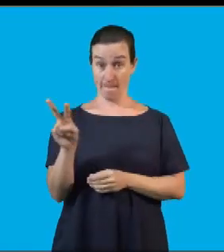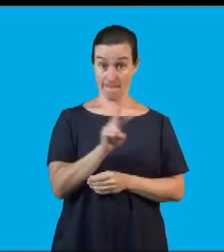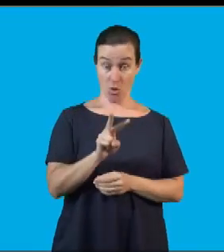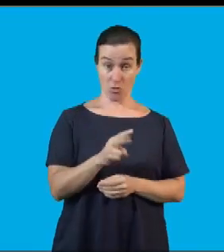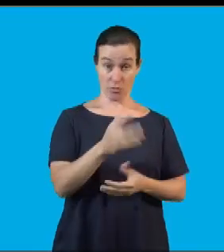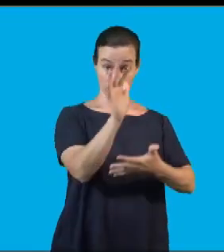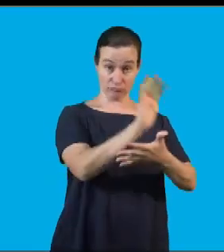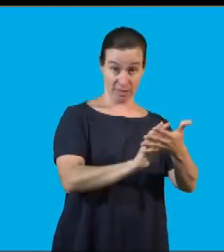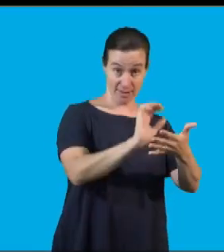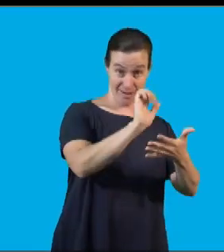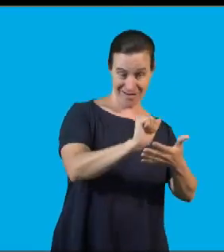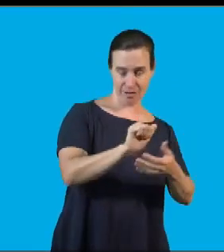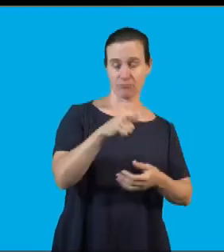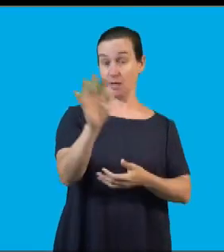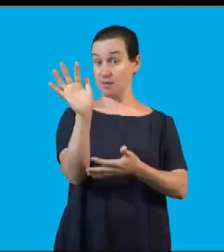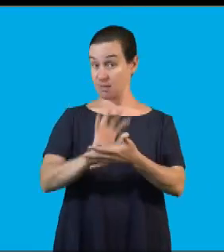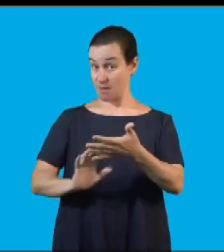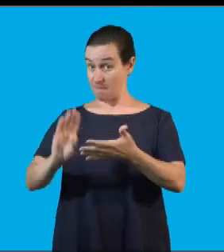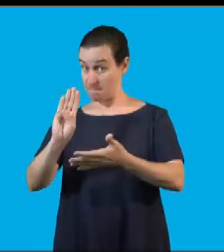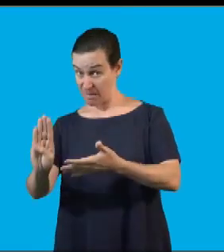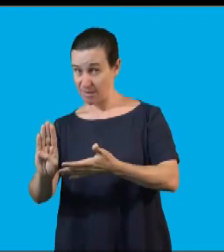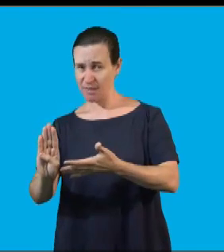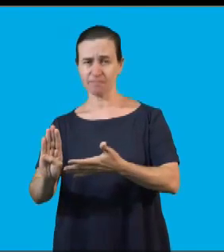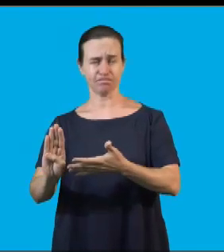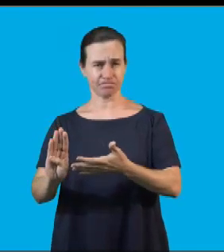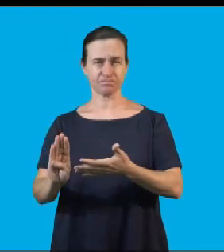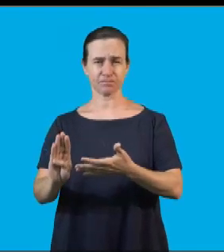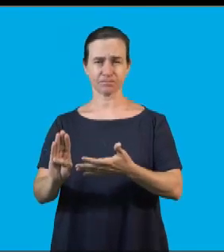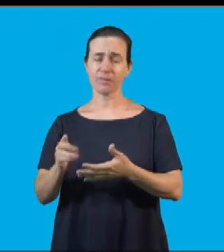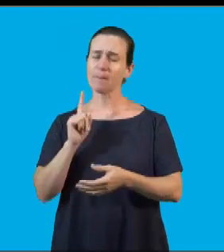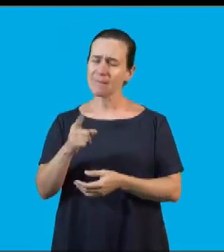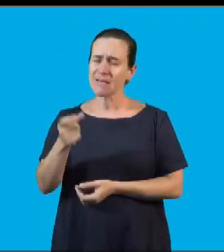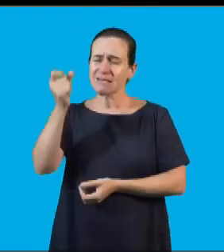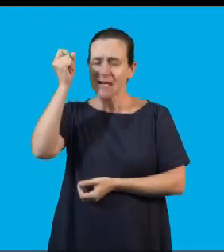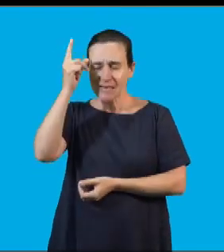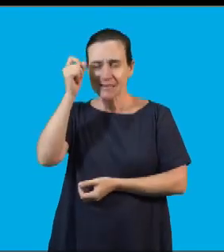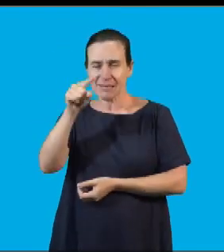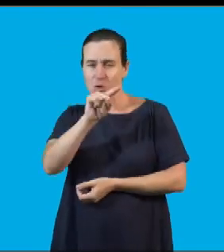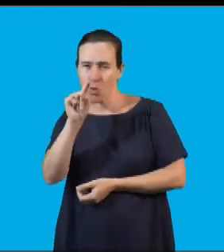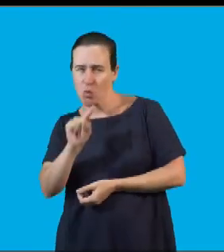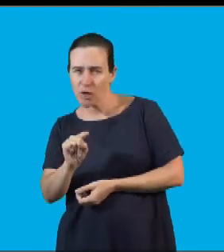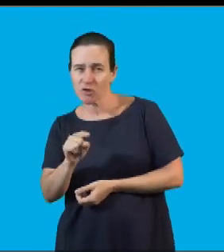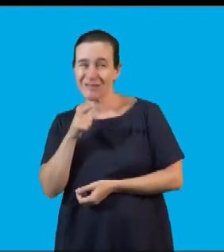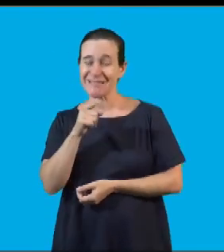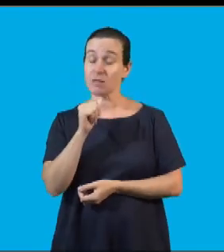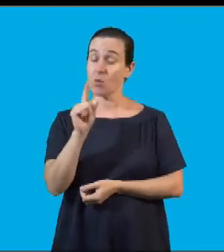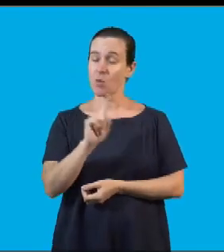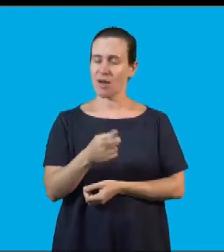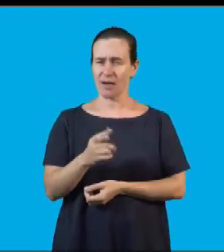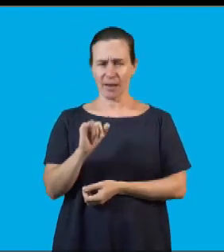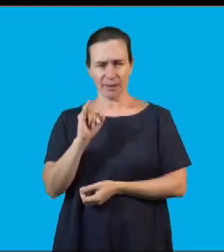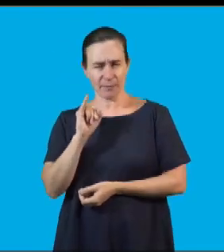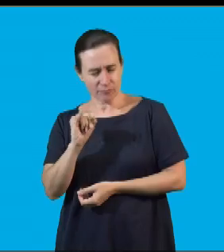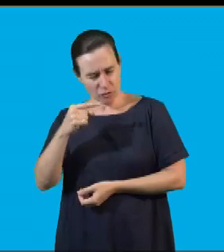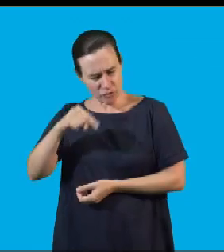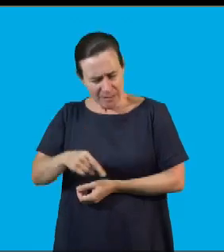refer to both text A and text B, but more specifically, make sure you understand the question.